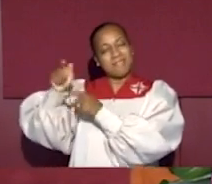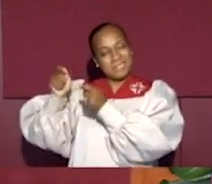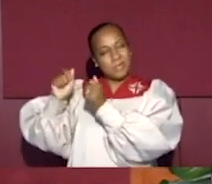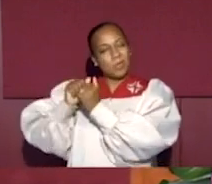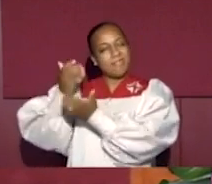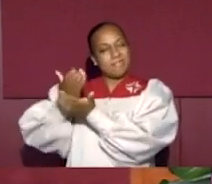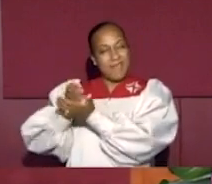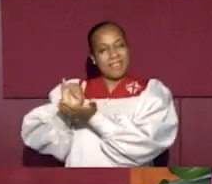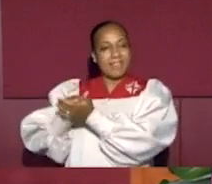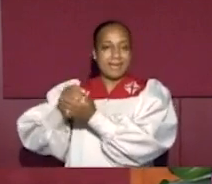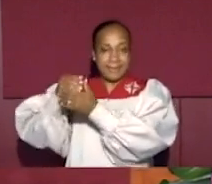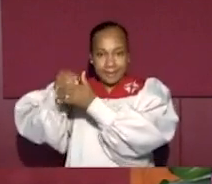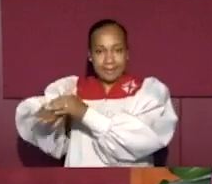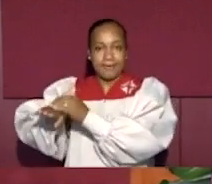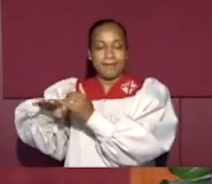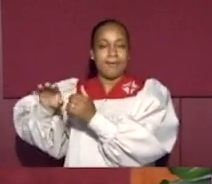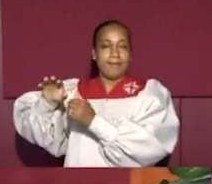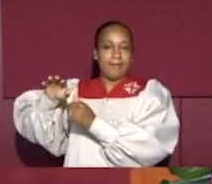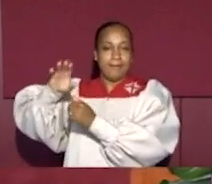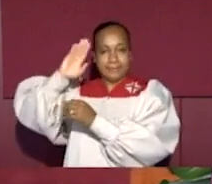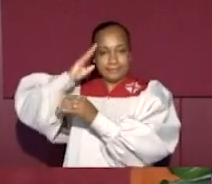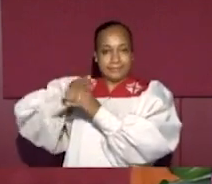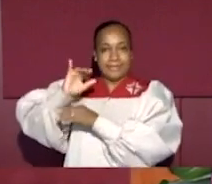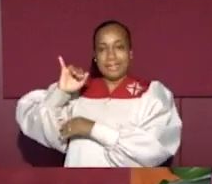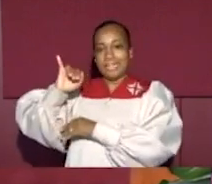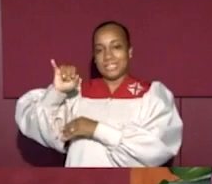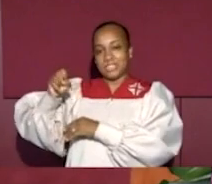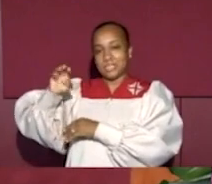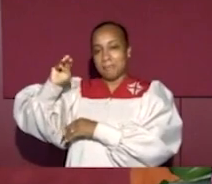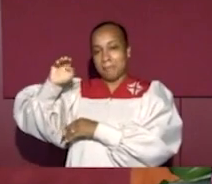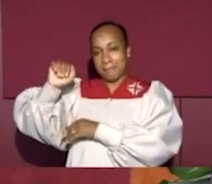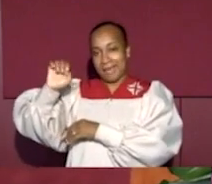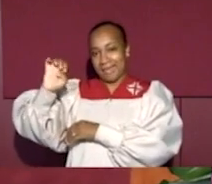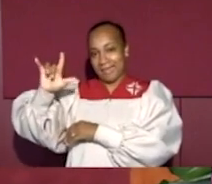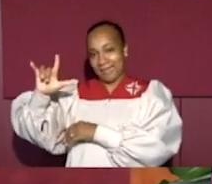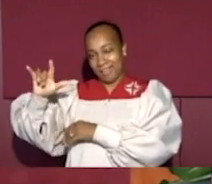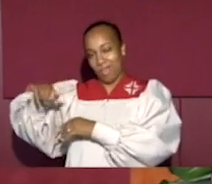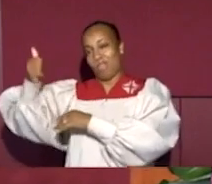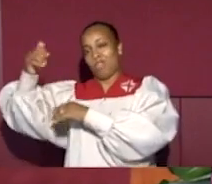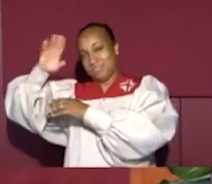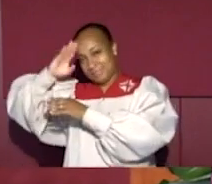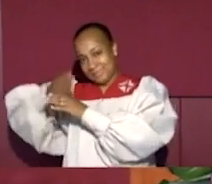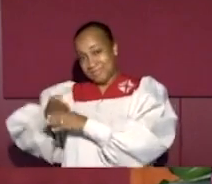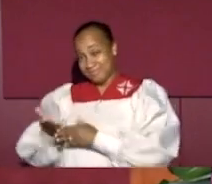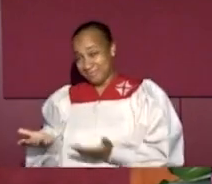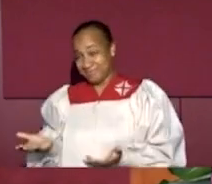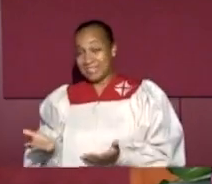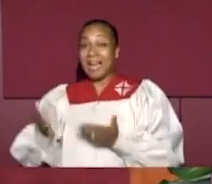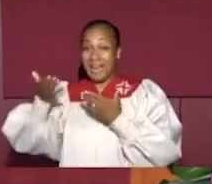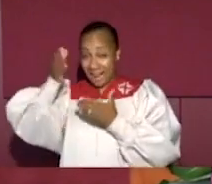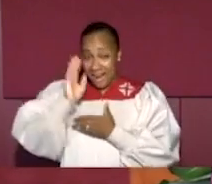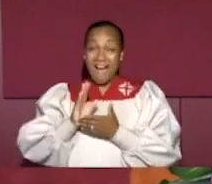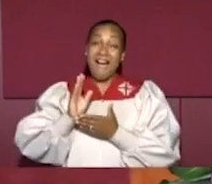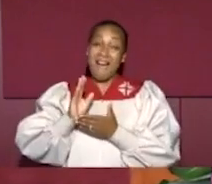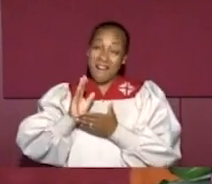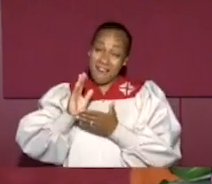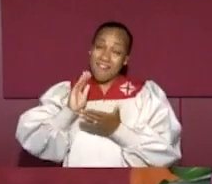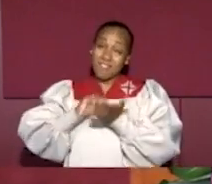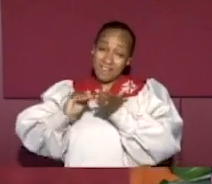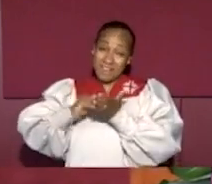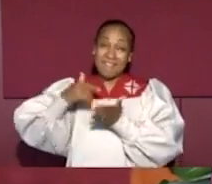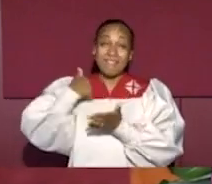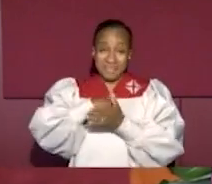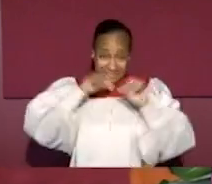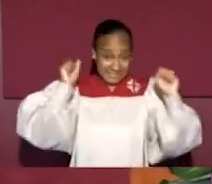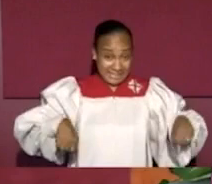See, God forgives, but it often, even though God forgives us, it can change the nature of